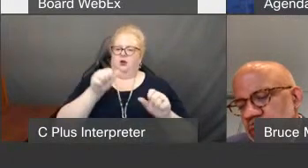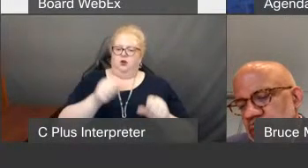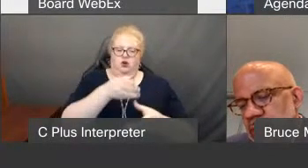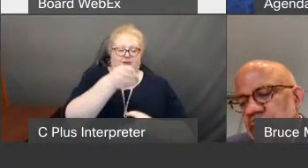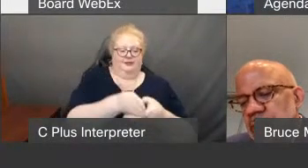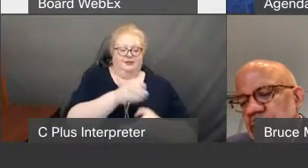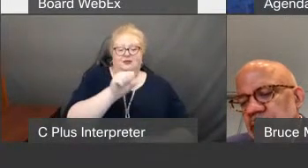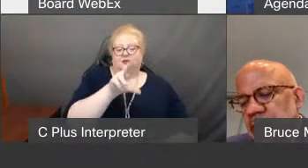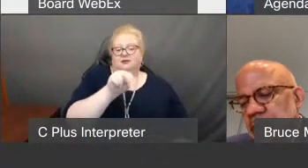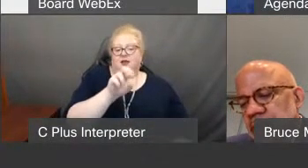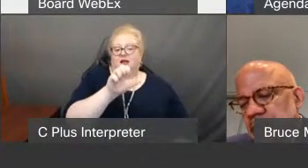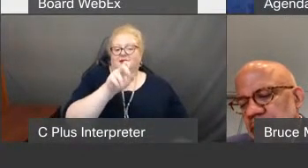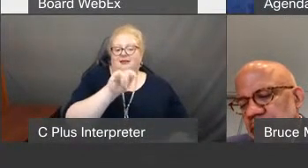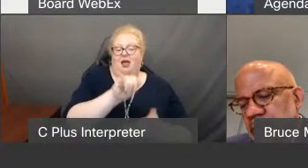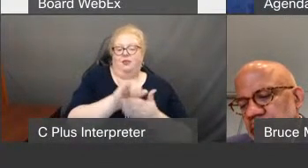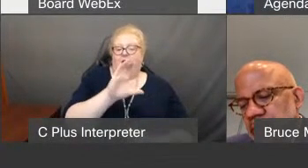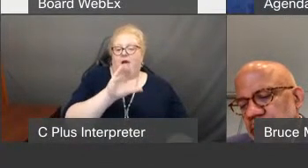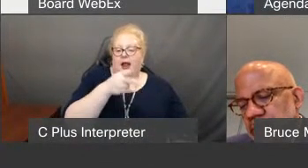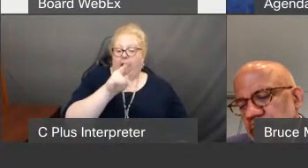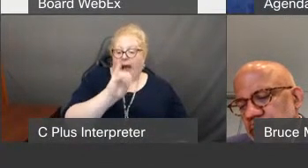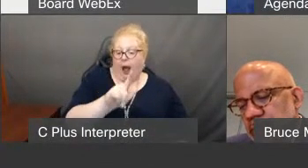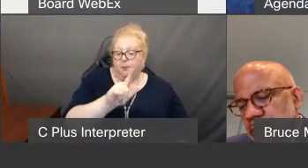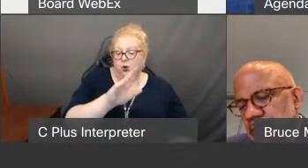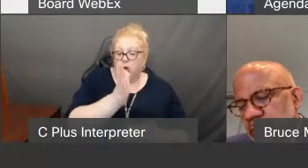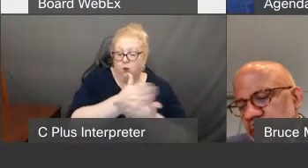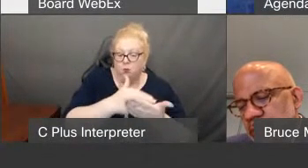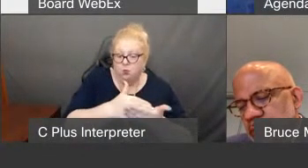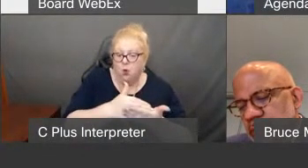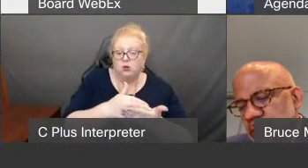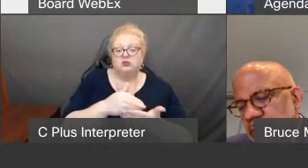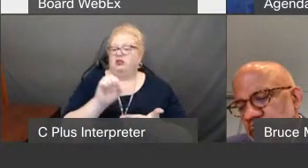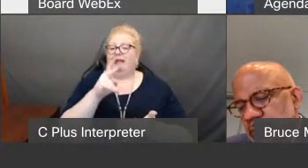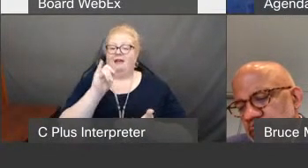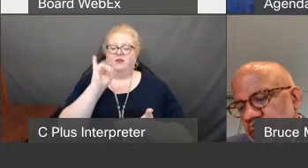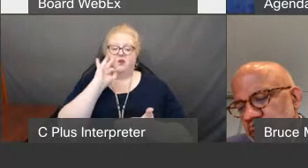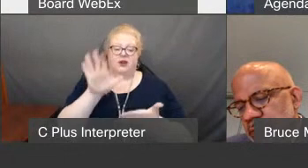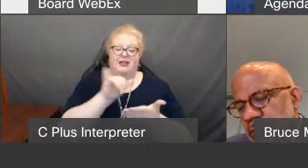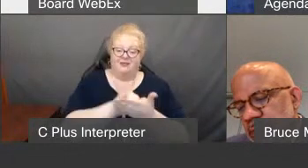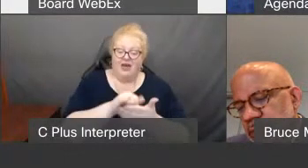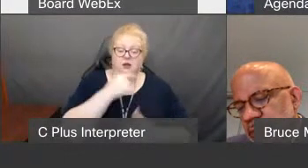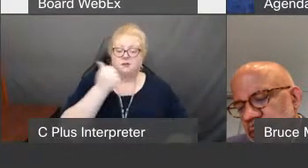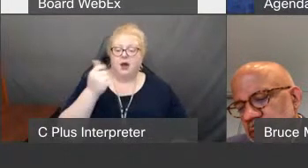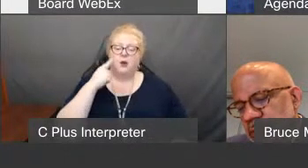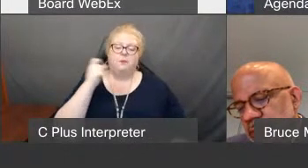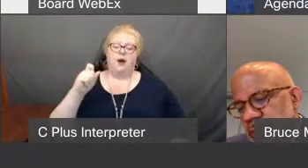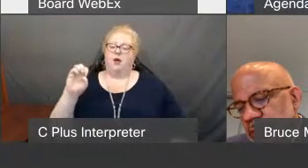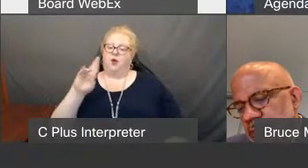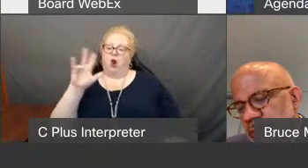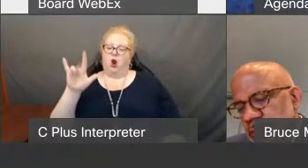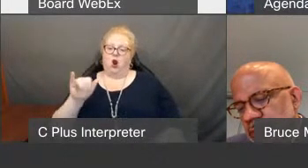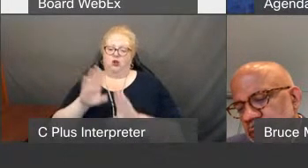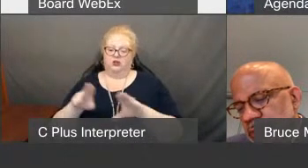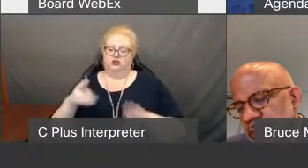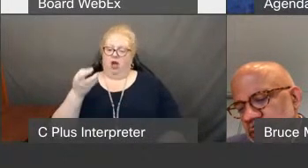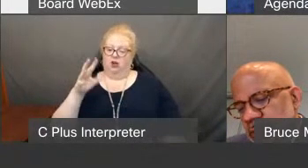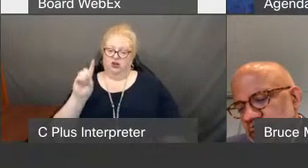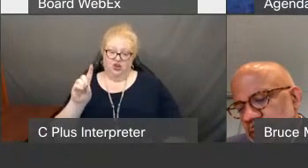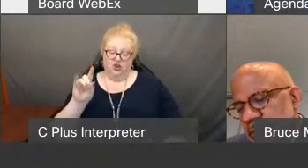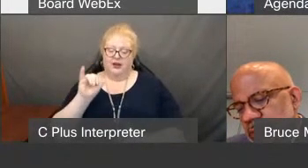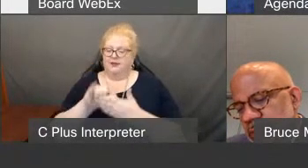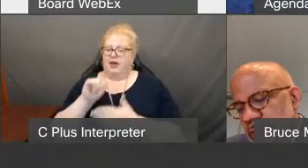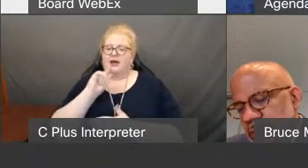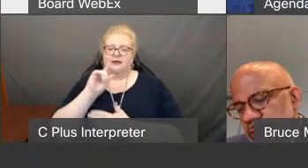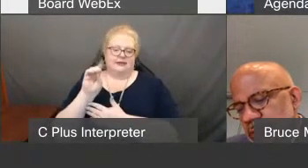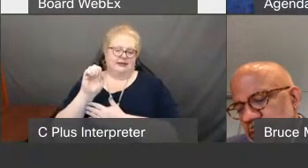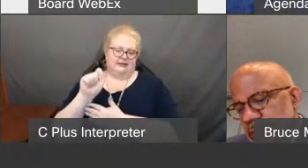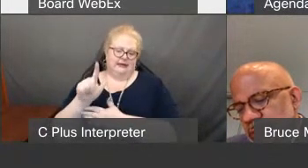But the early childhood development's a deal killer, especially since we're not, you know, and not enough funding for COPP officers.